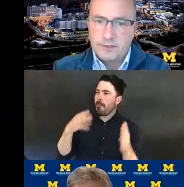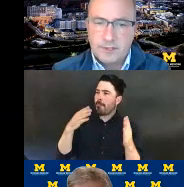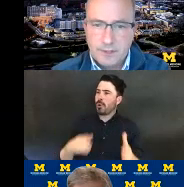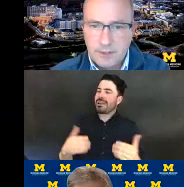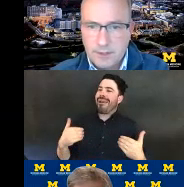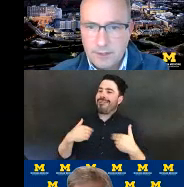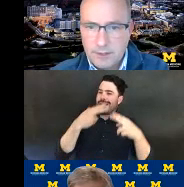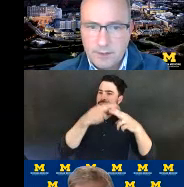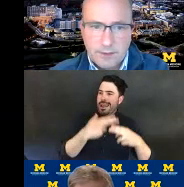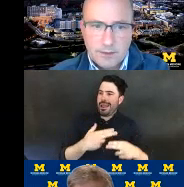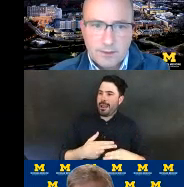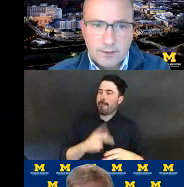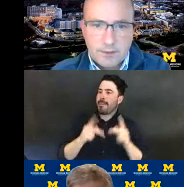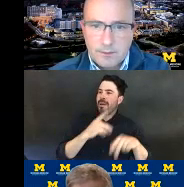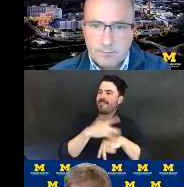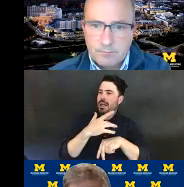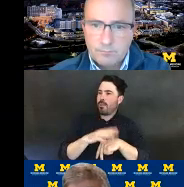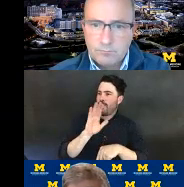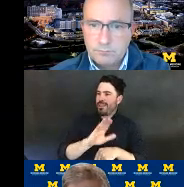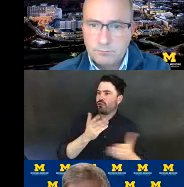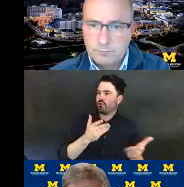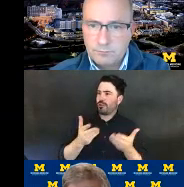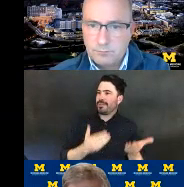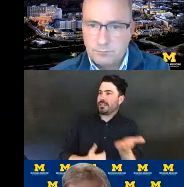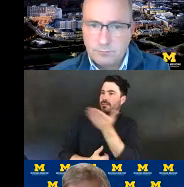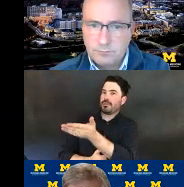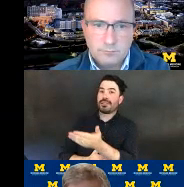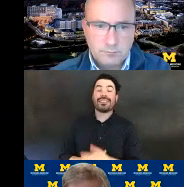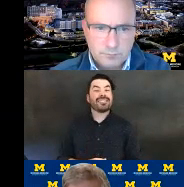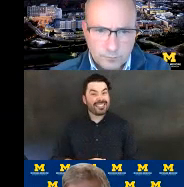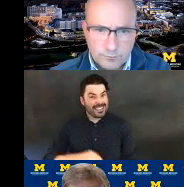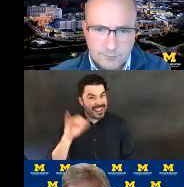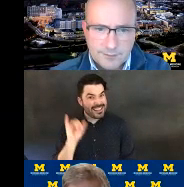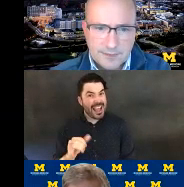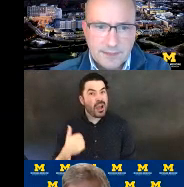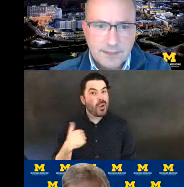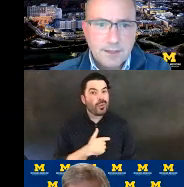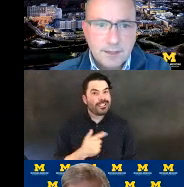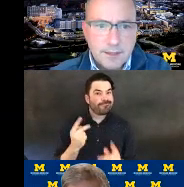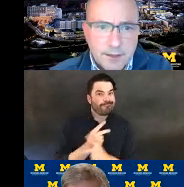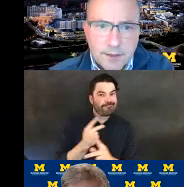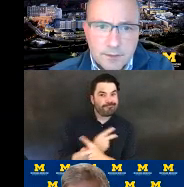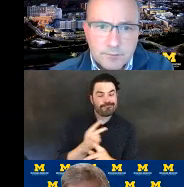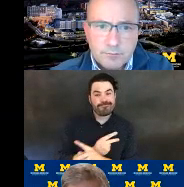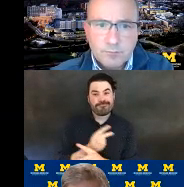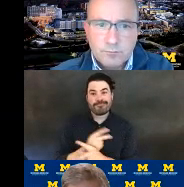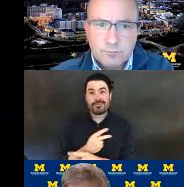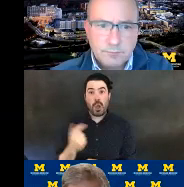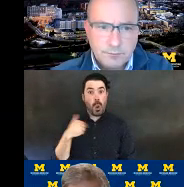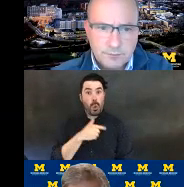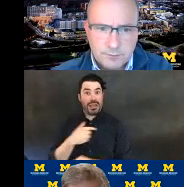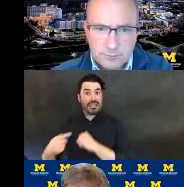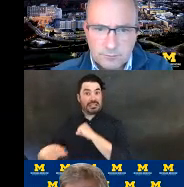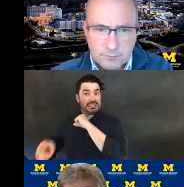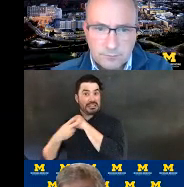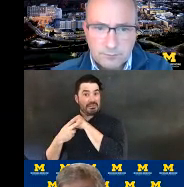services. Yeah, that's one of the things we have to figure out is in terms of the resources, are we going to be kind of a repository? Are we going